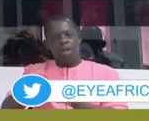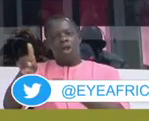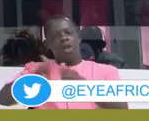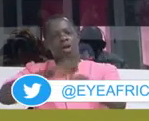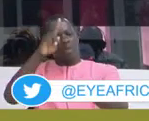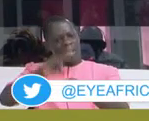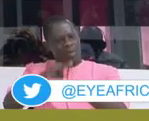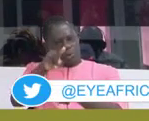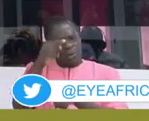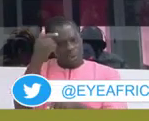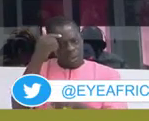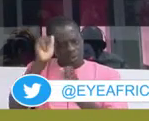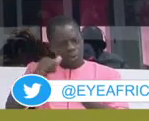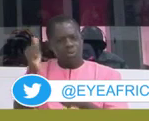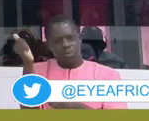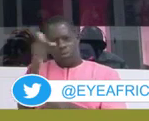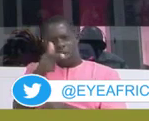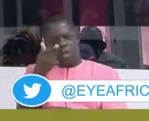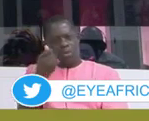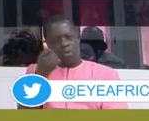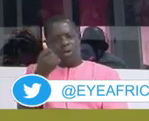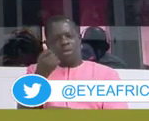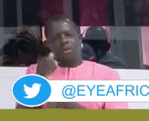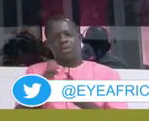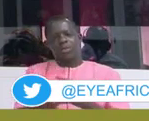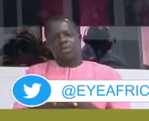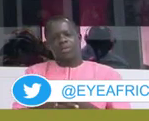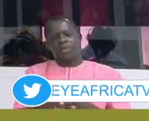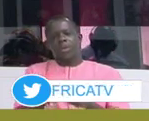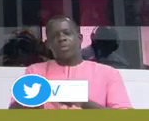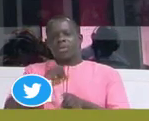it takes a long time, do you think that money will be paid?